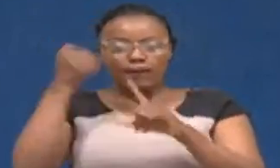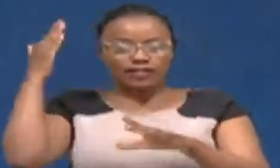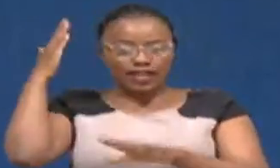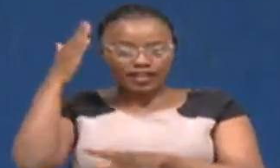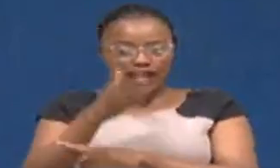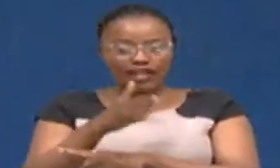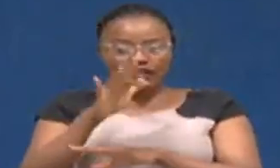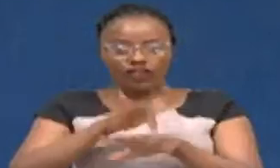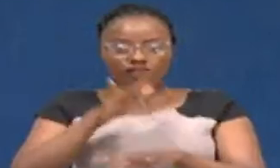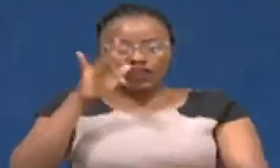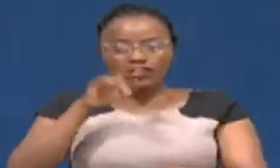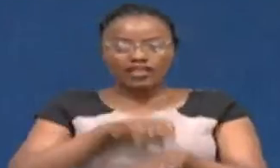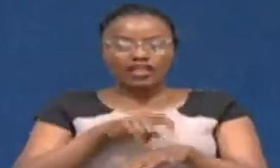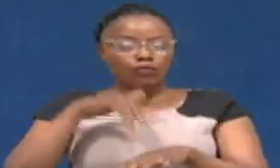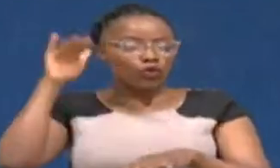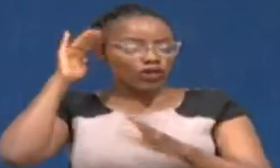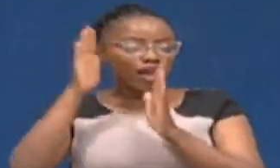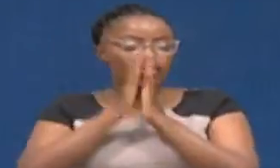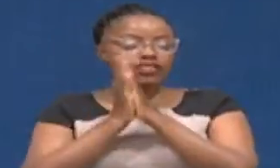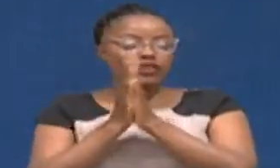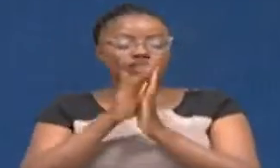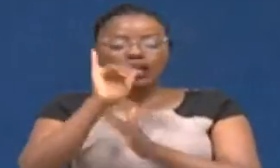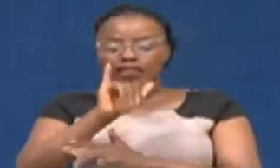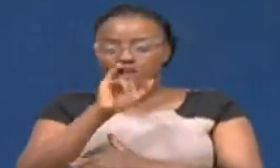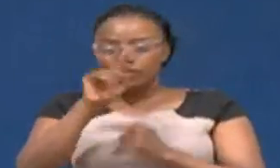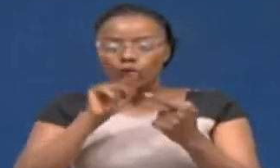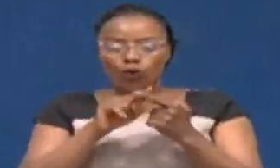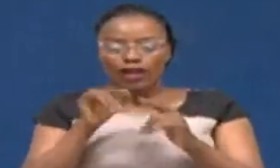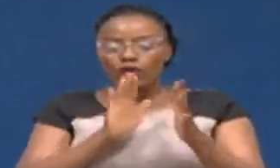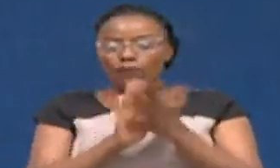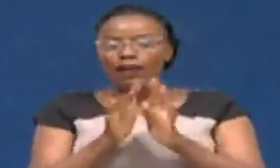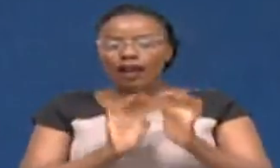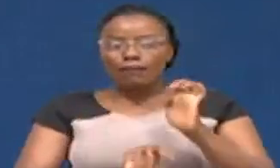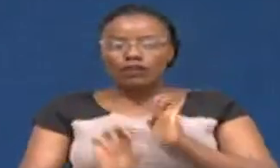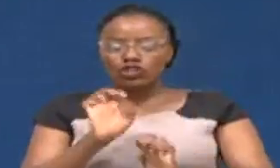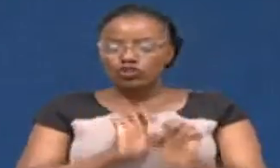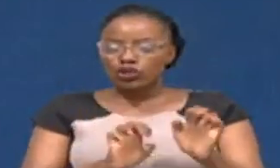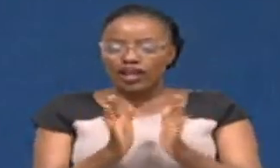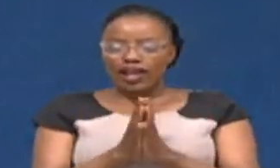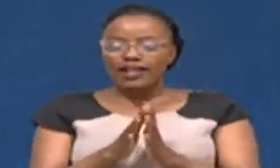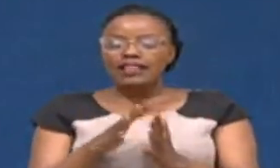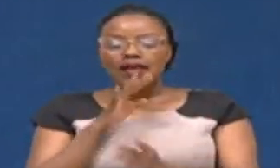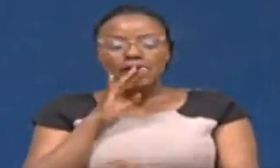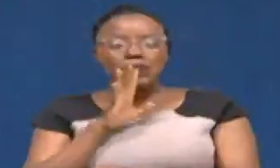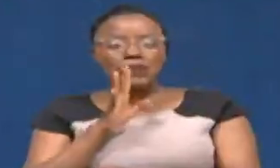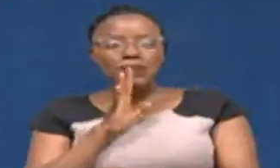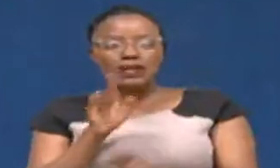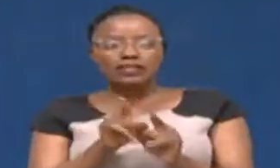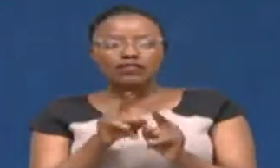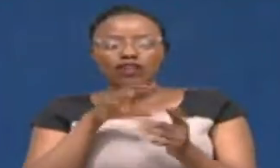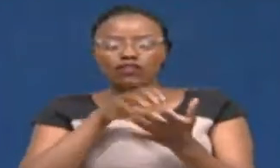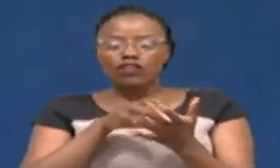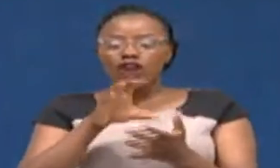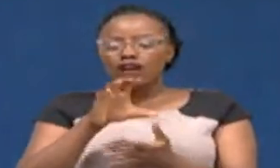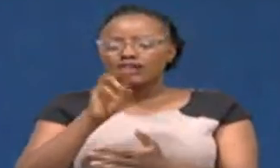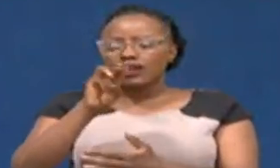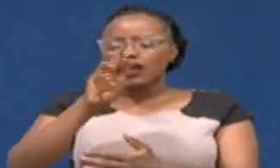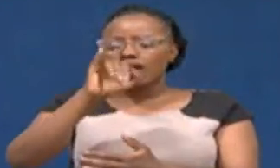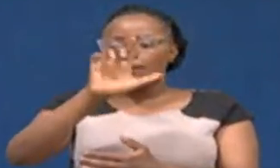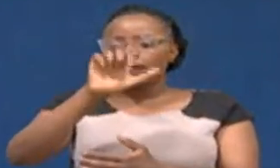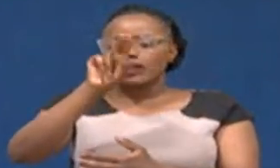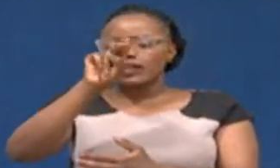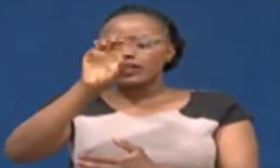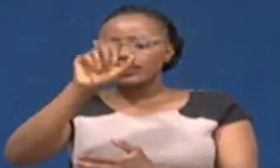felt when you hear people's stories. That's when this emotion of the statements that are being made comes into context. But Millicent, how then do we